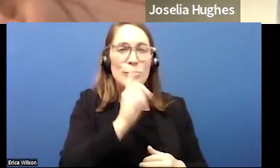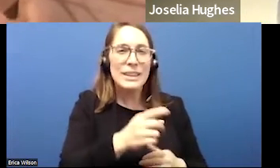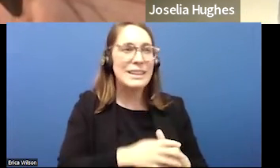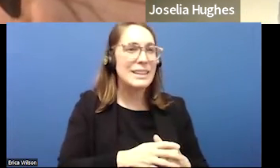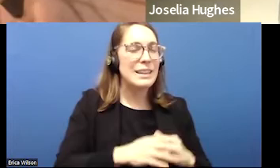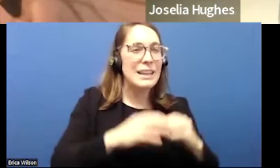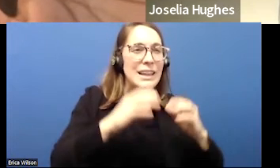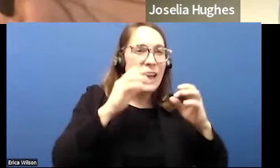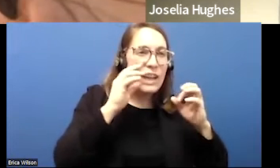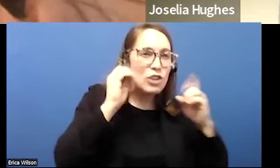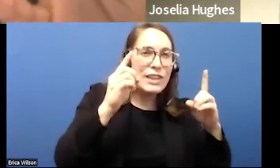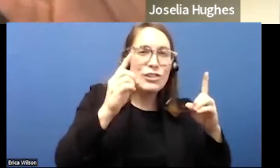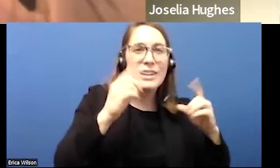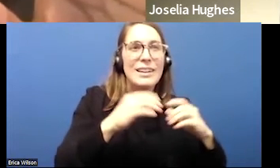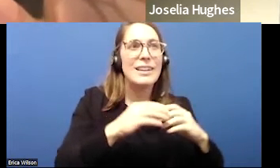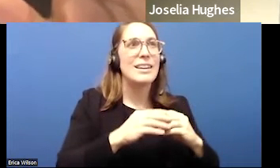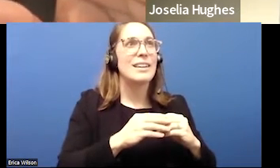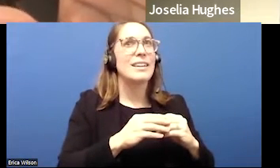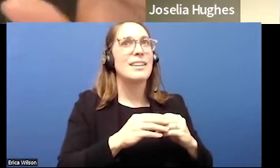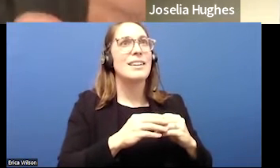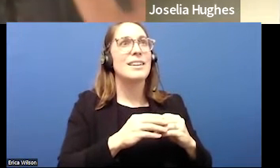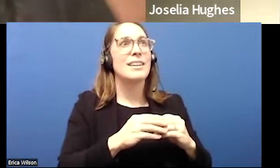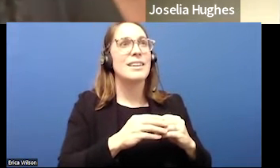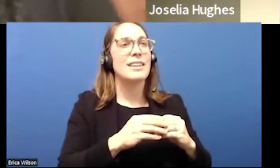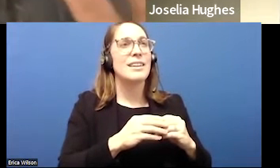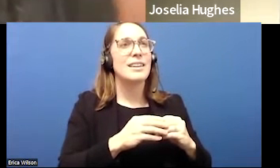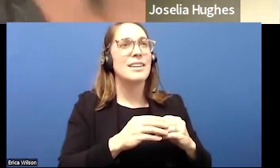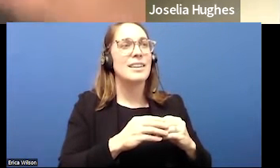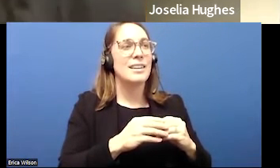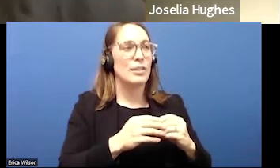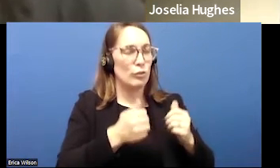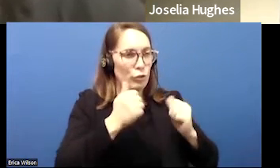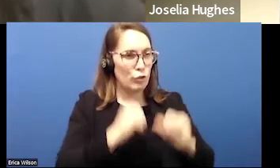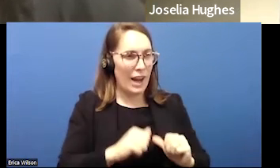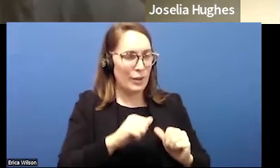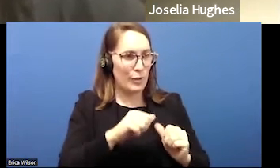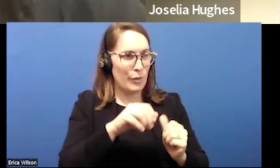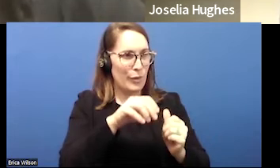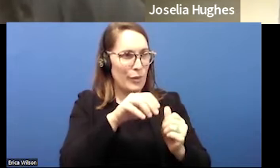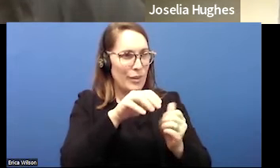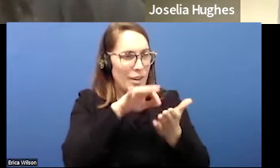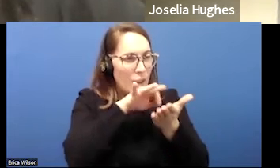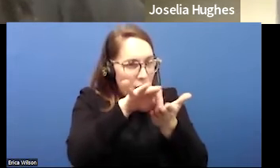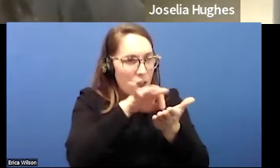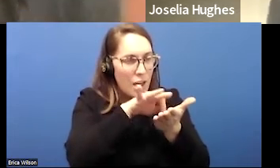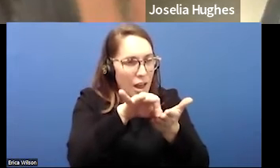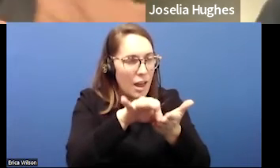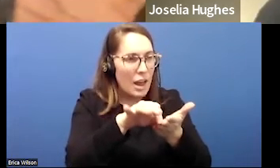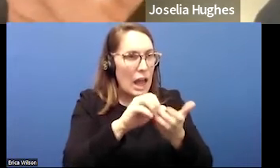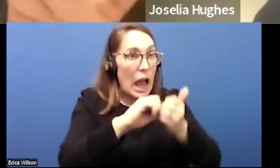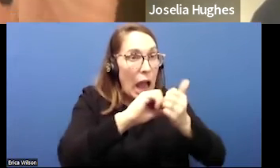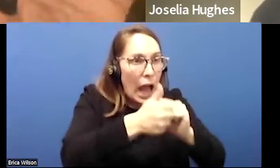Like in tracking, kind of trying to track the class, Yeah. right?